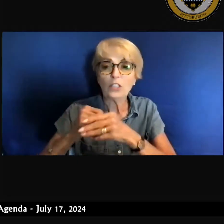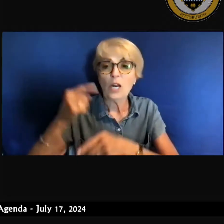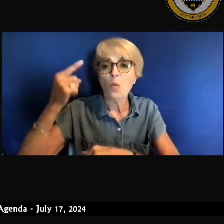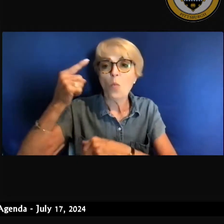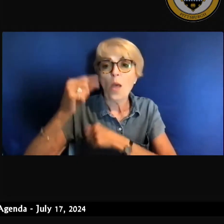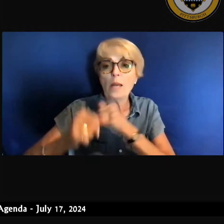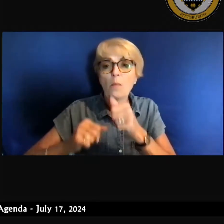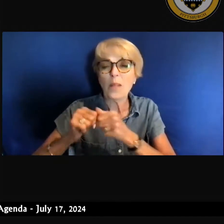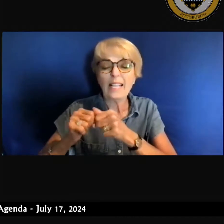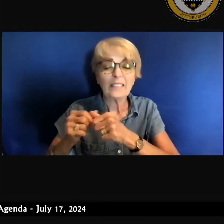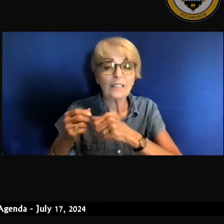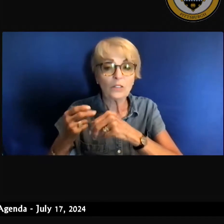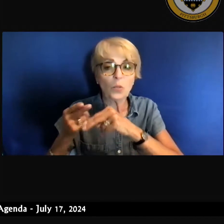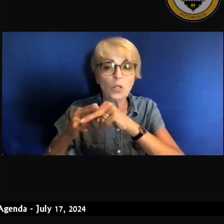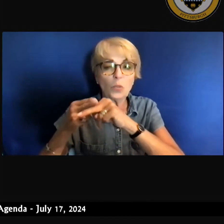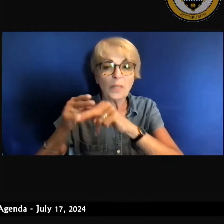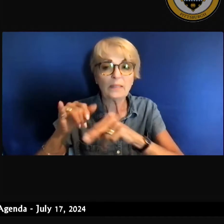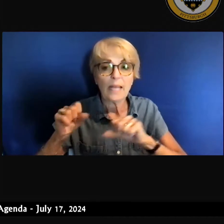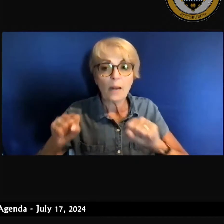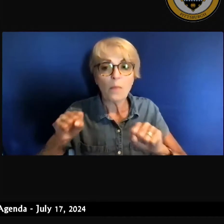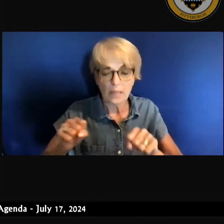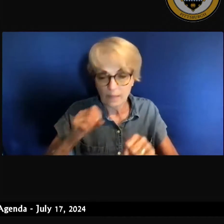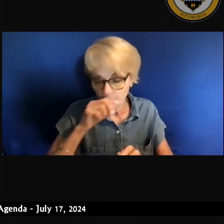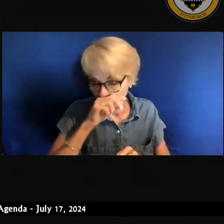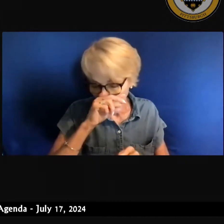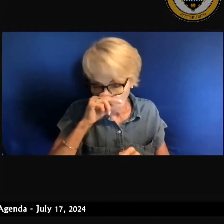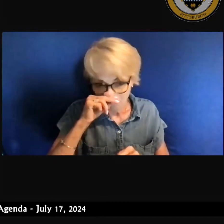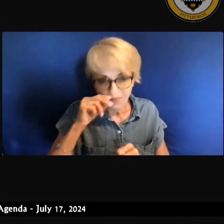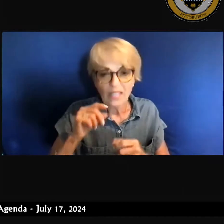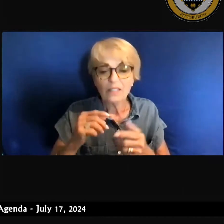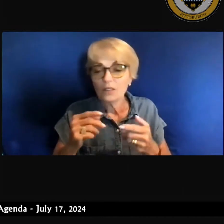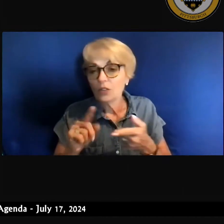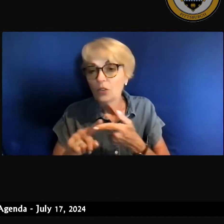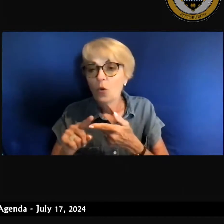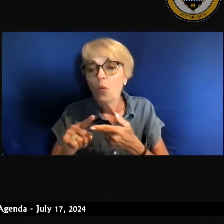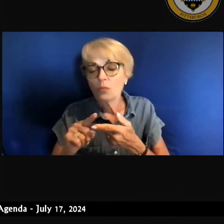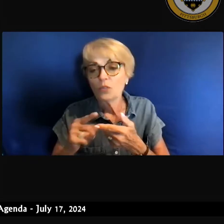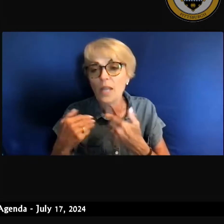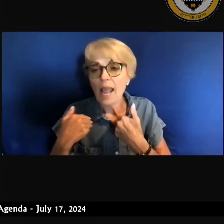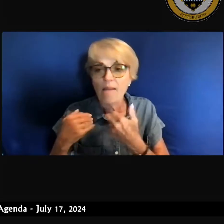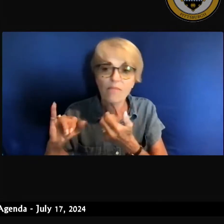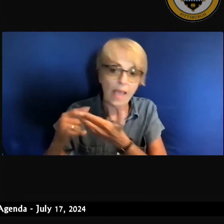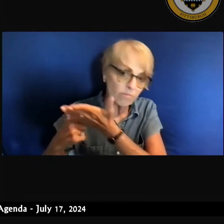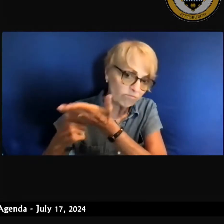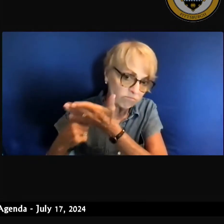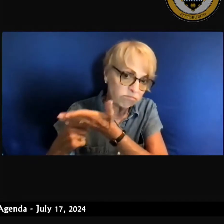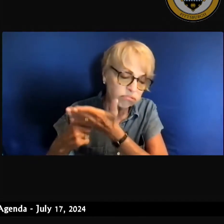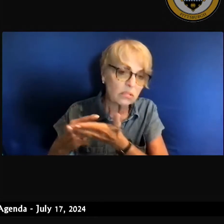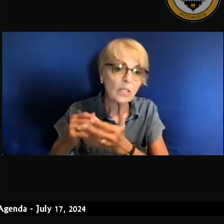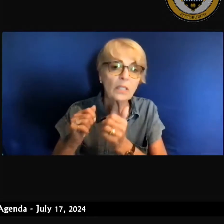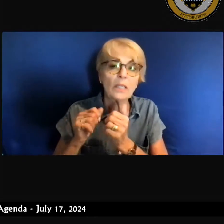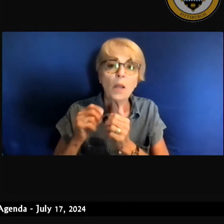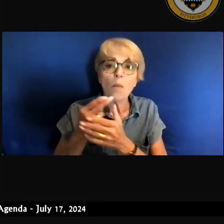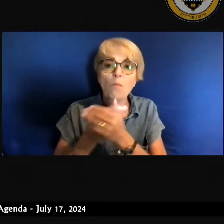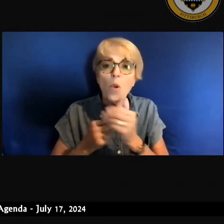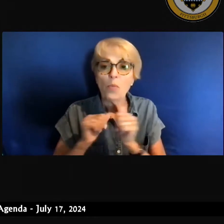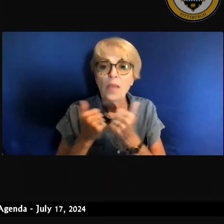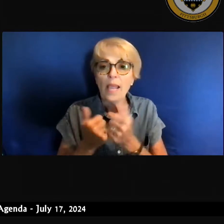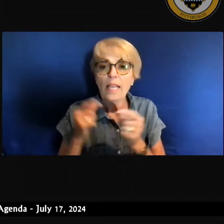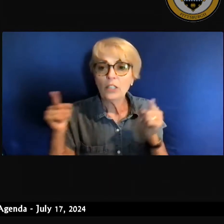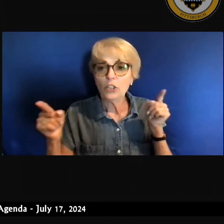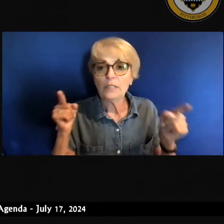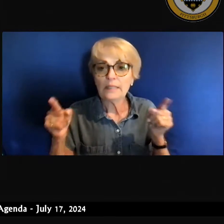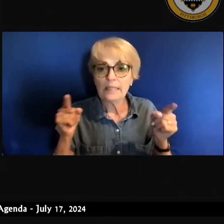open to having that dialogue as both agencies are looking at securing those